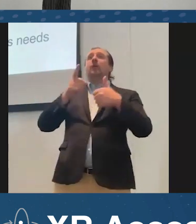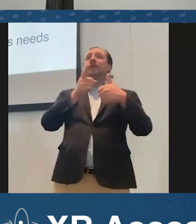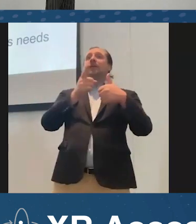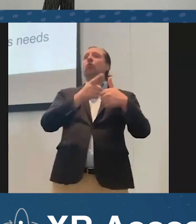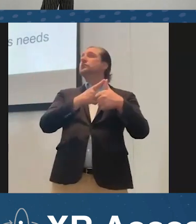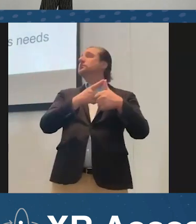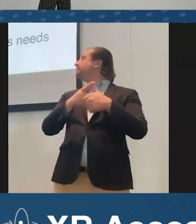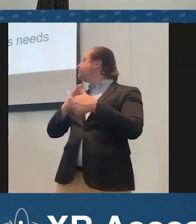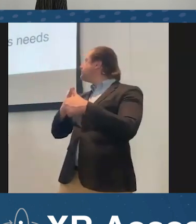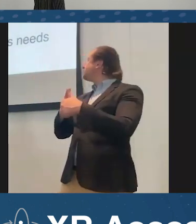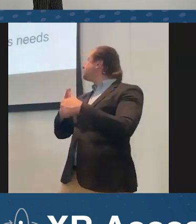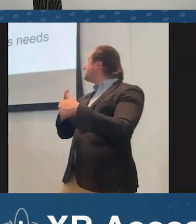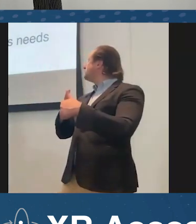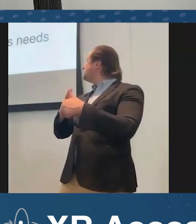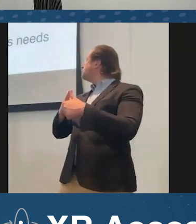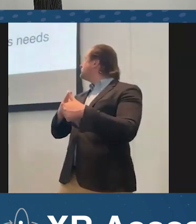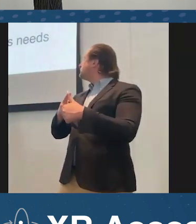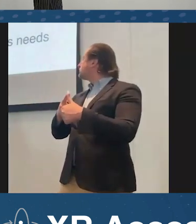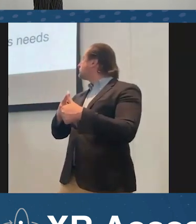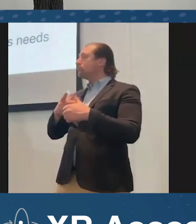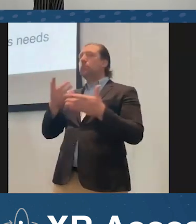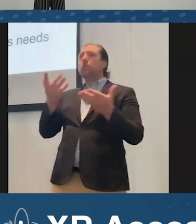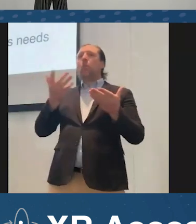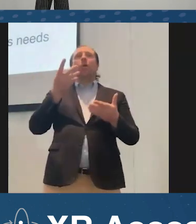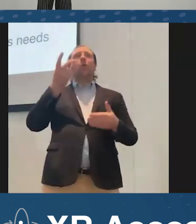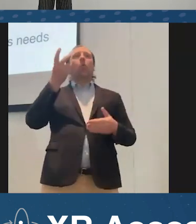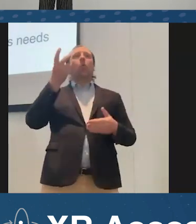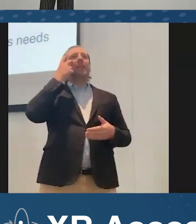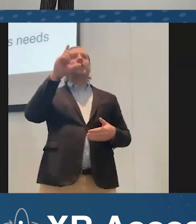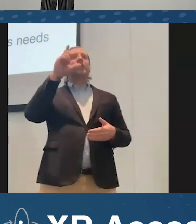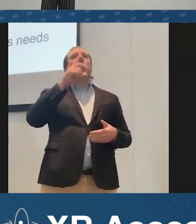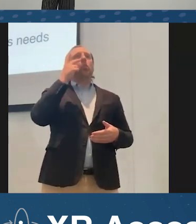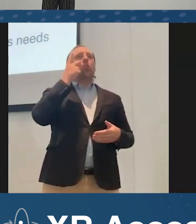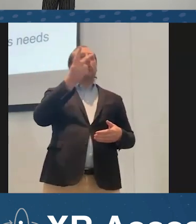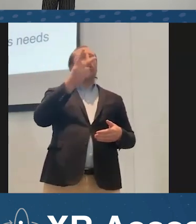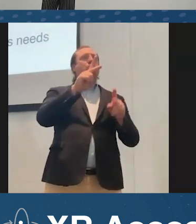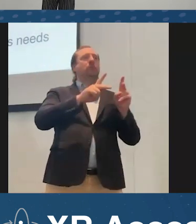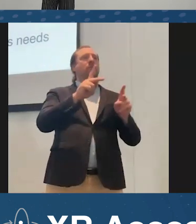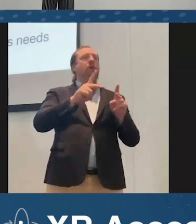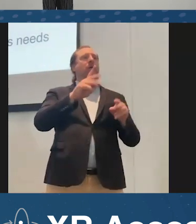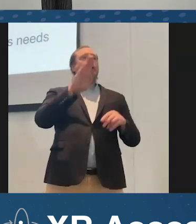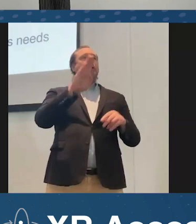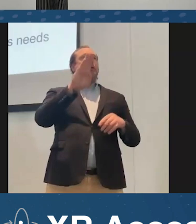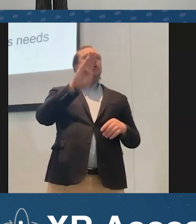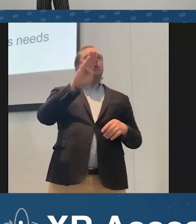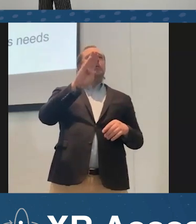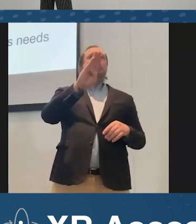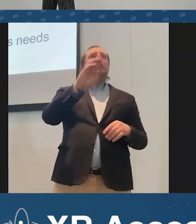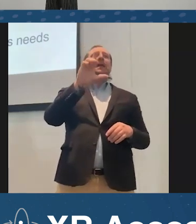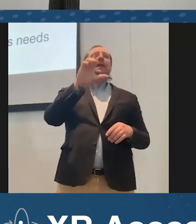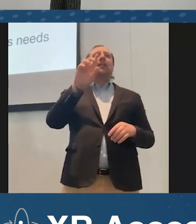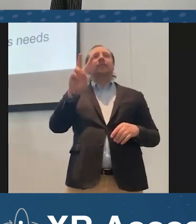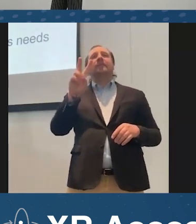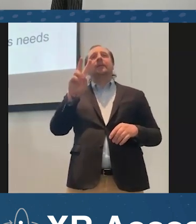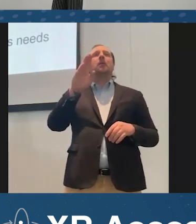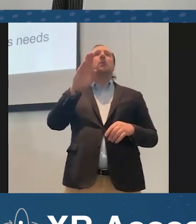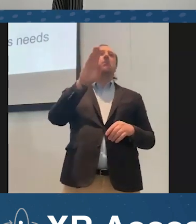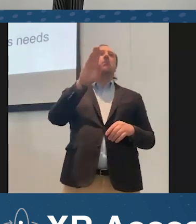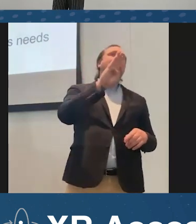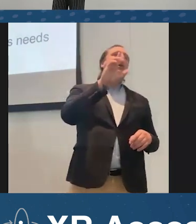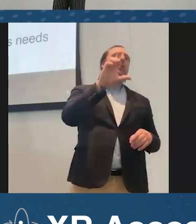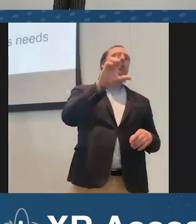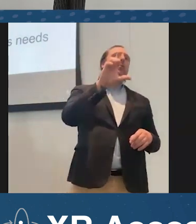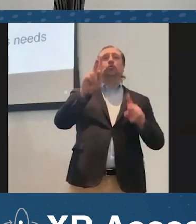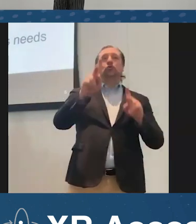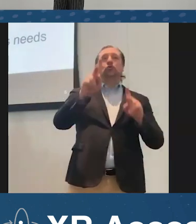what are blind and low vision people's use cases for AI-powered scene description applications? And number two, how